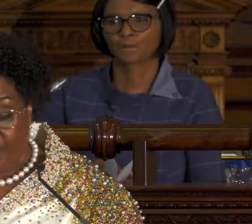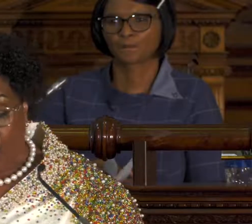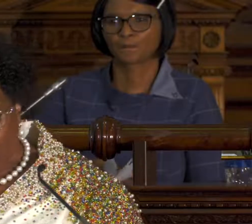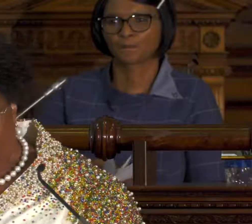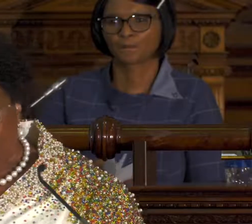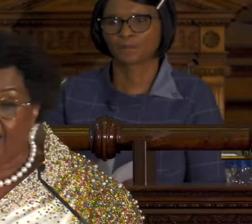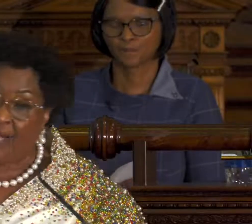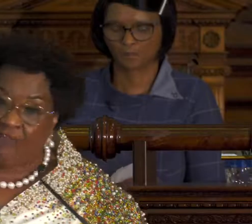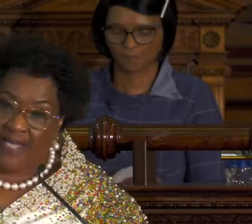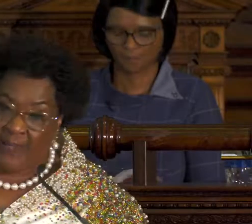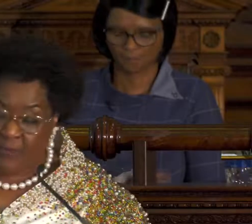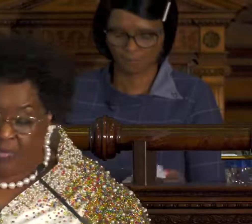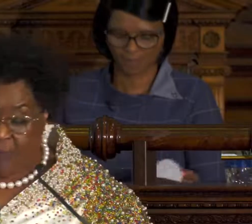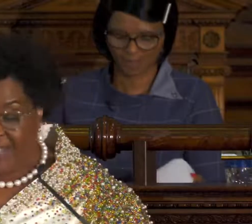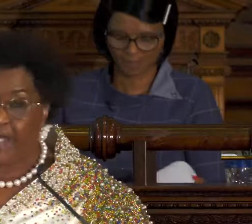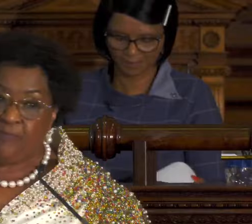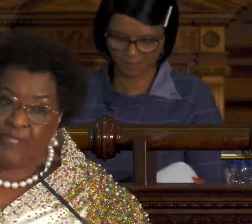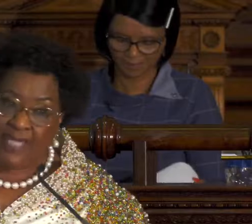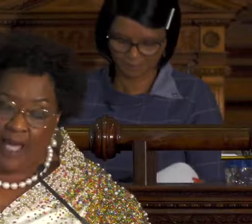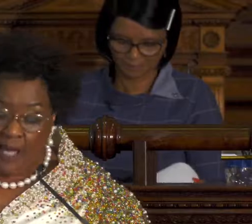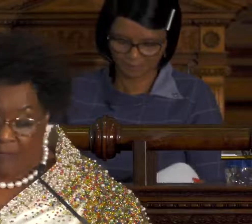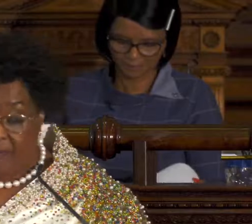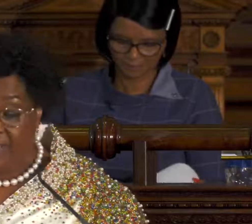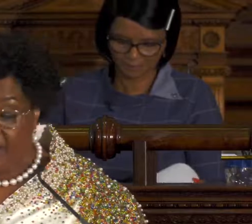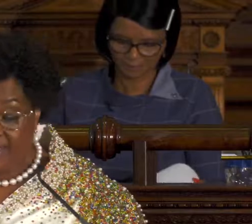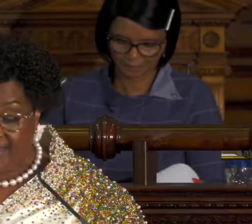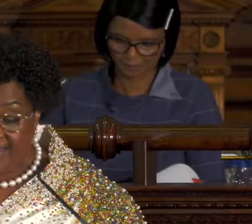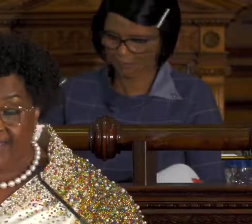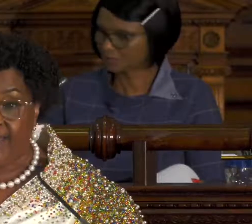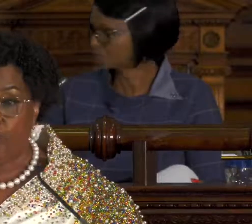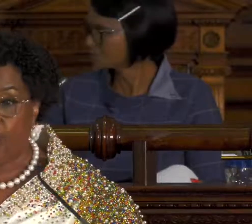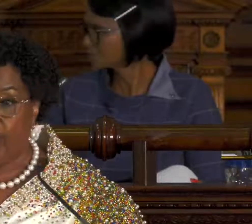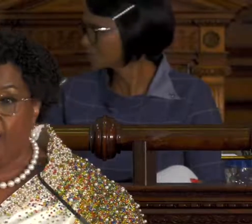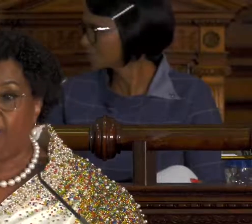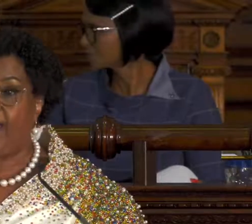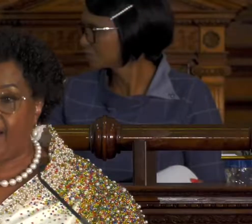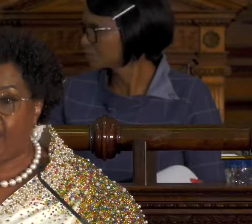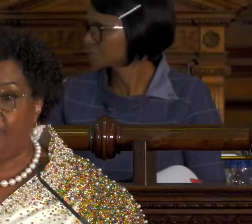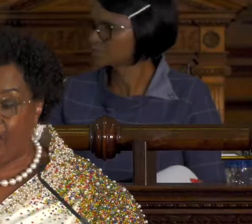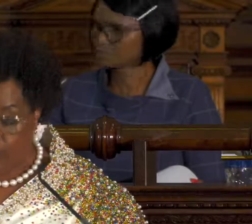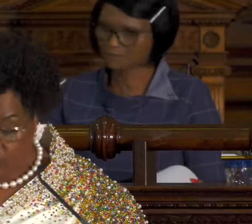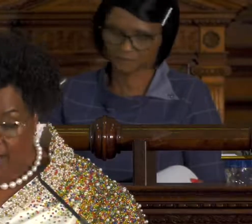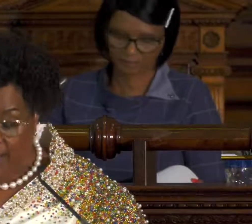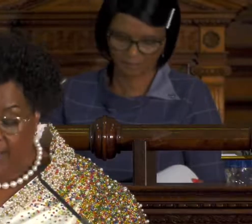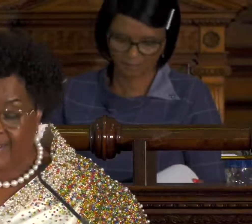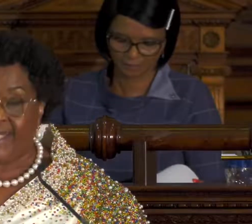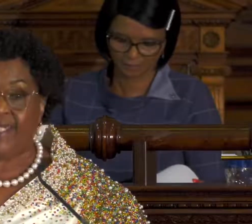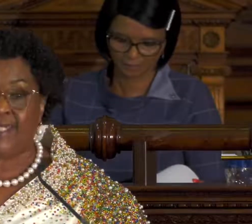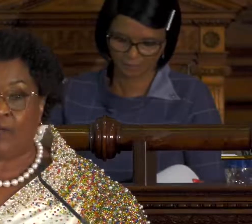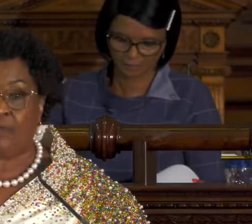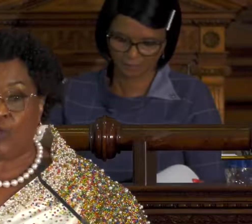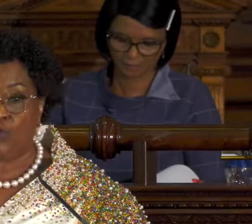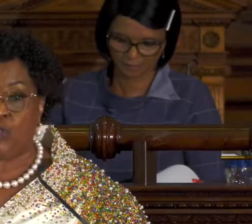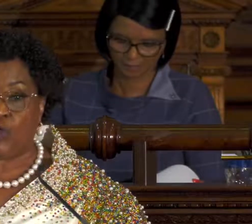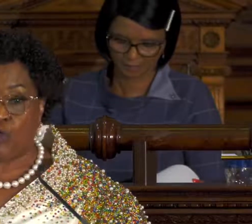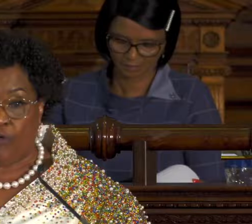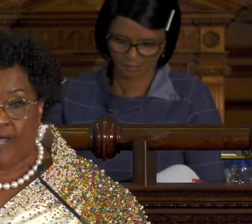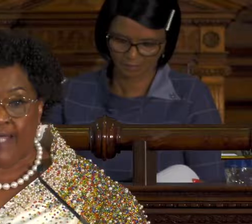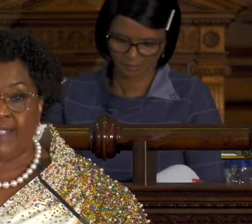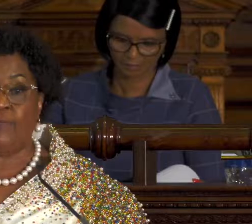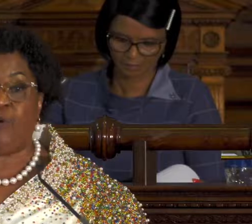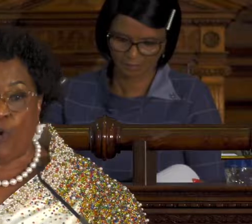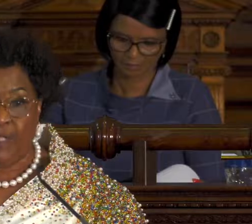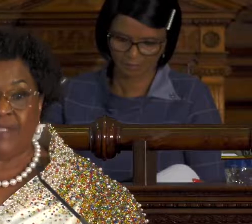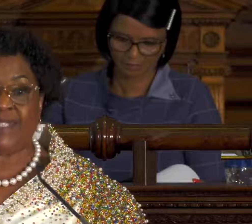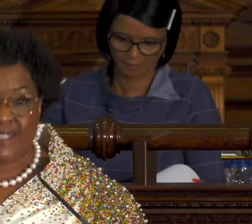ba sentse ba khutla ba ya tla fela ba tshepisa ba bile ba entse di date hore ba ya tla ba tla khutla tse ding tsa ba to thusa ho